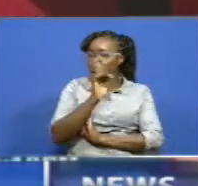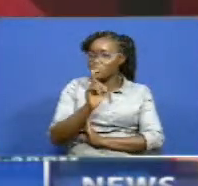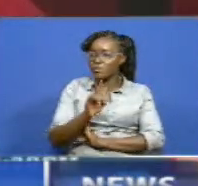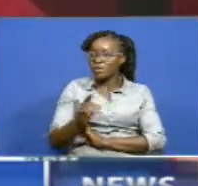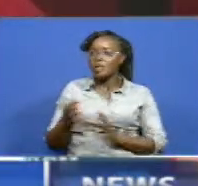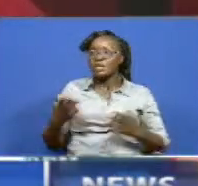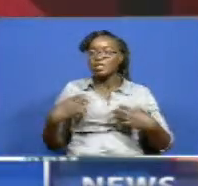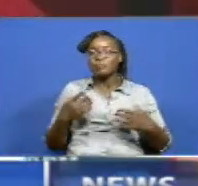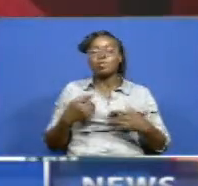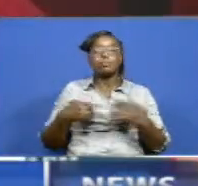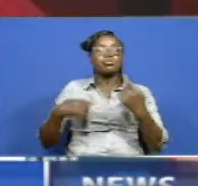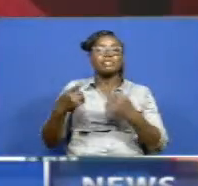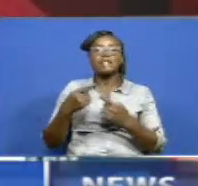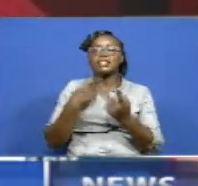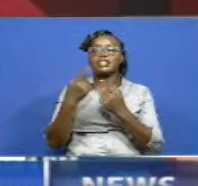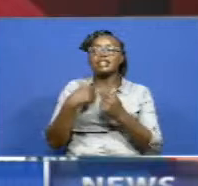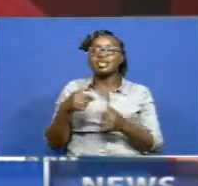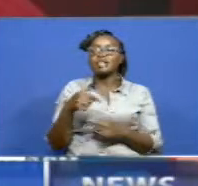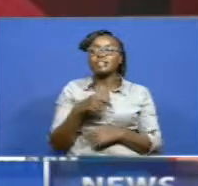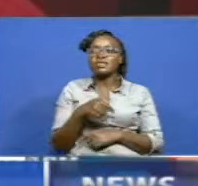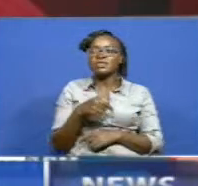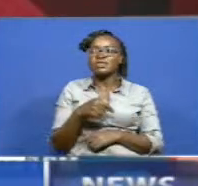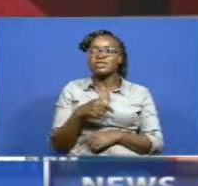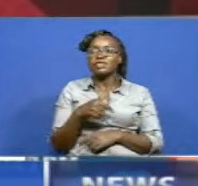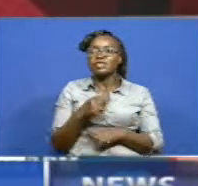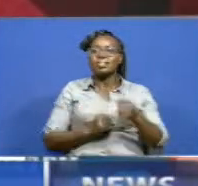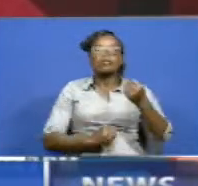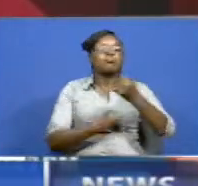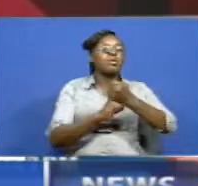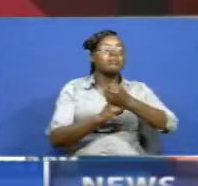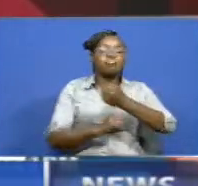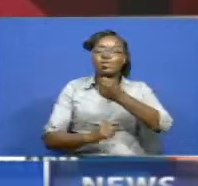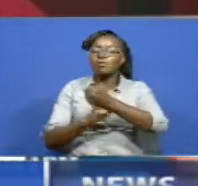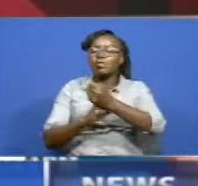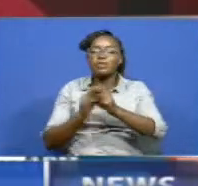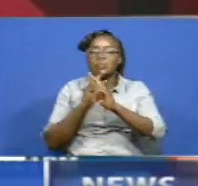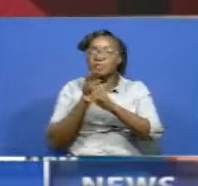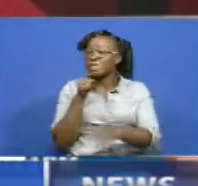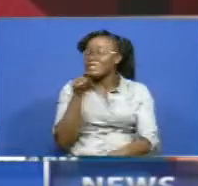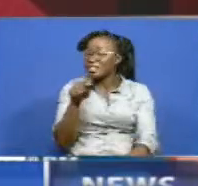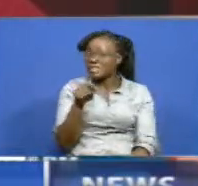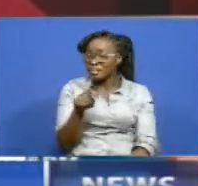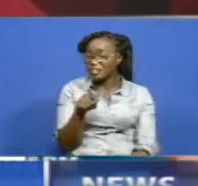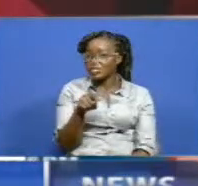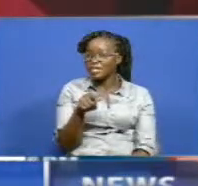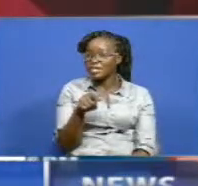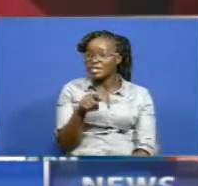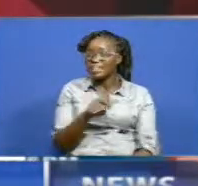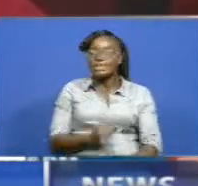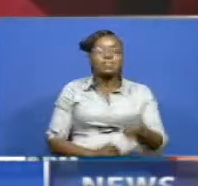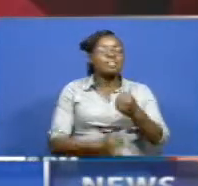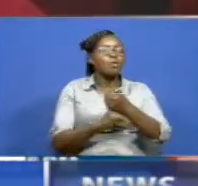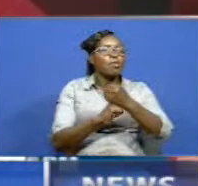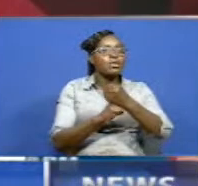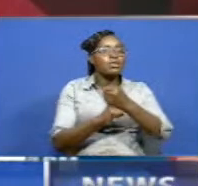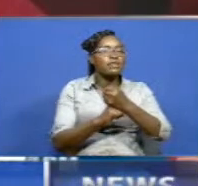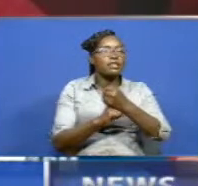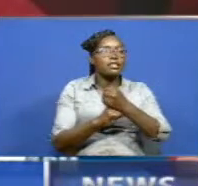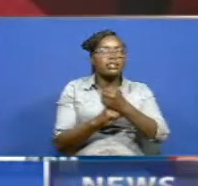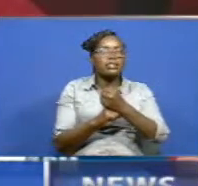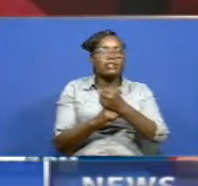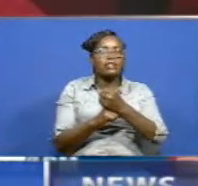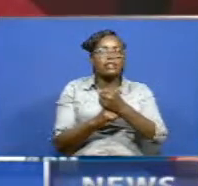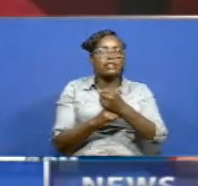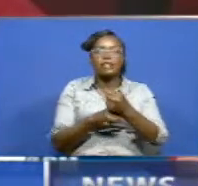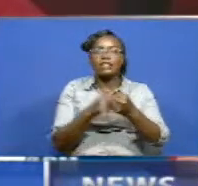people out there who are telling us, to support this report. To support this report as if there